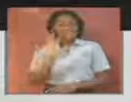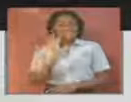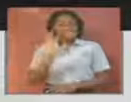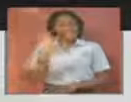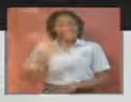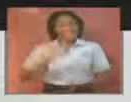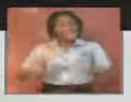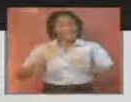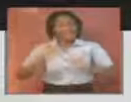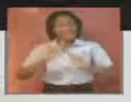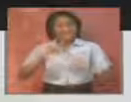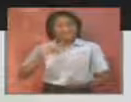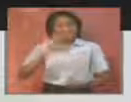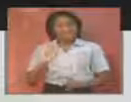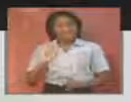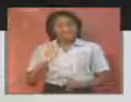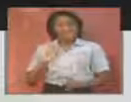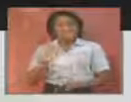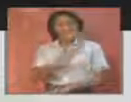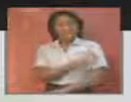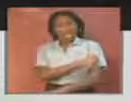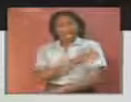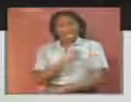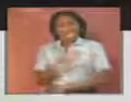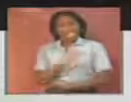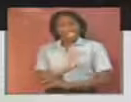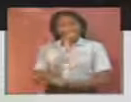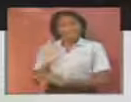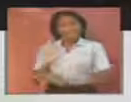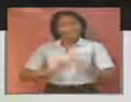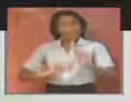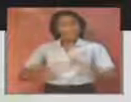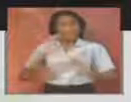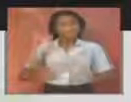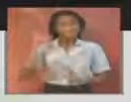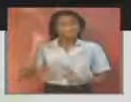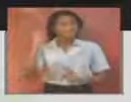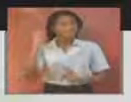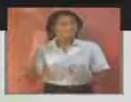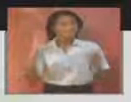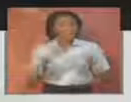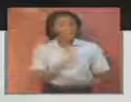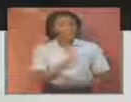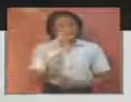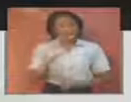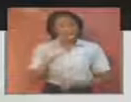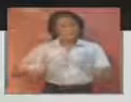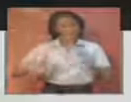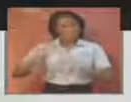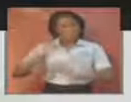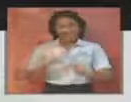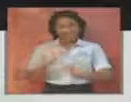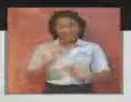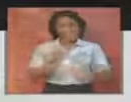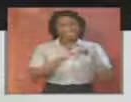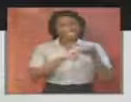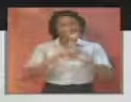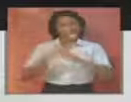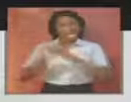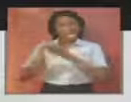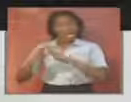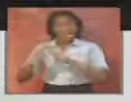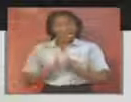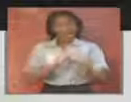Point Fortin Hospital 73, Scarborough Regional Hospital at Fort King George 29, Scarborough General Hospital Signal Hill